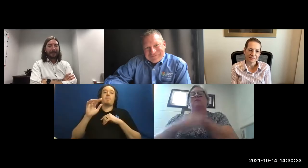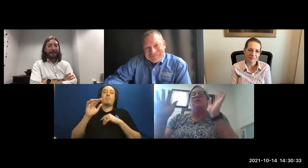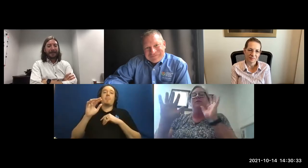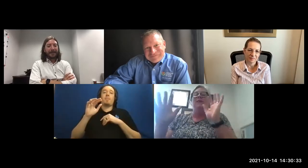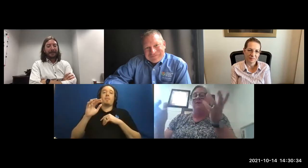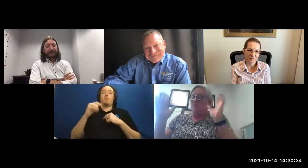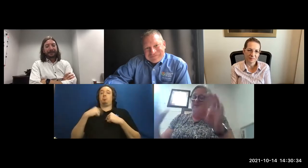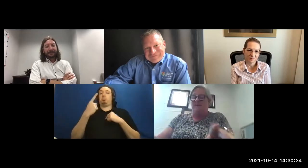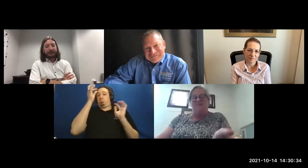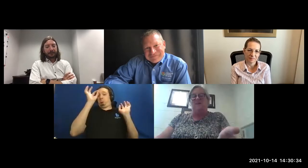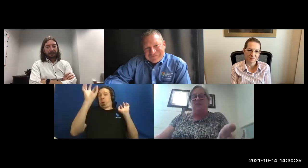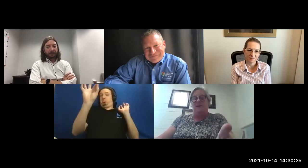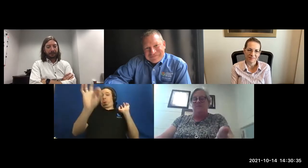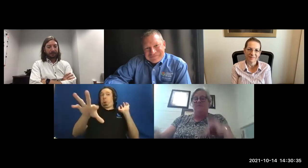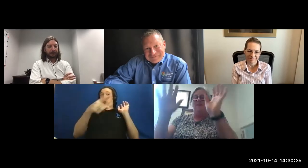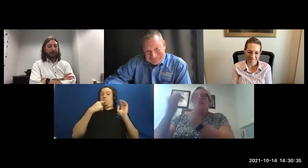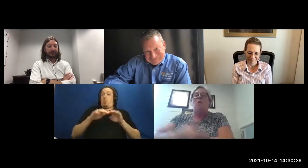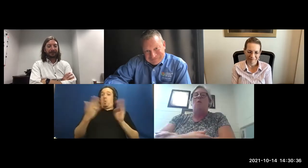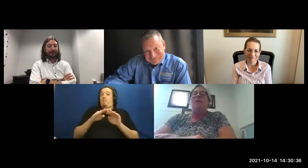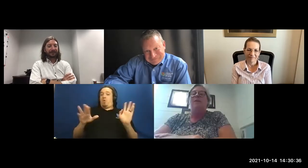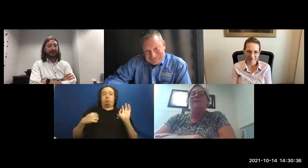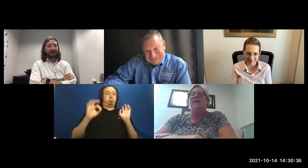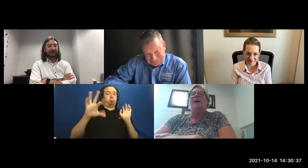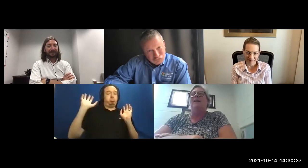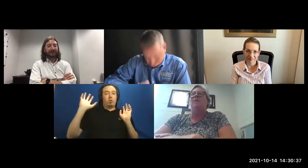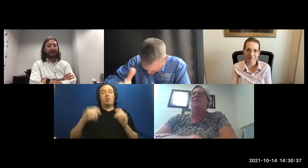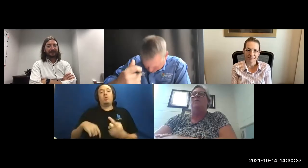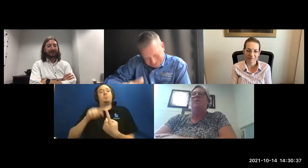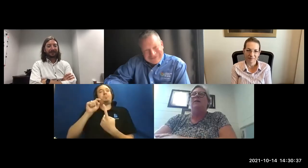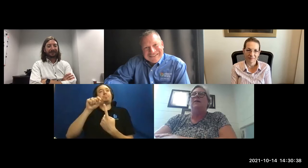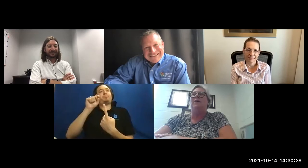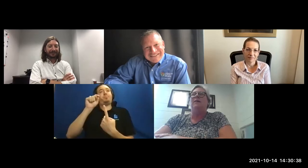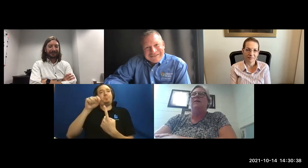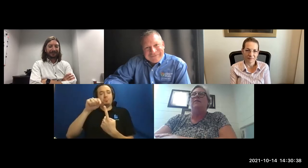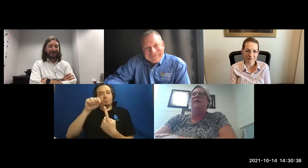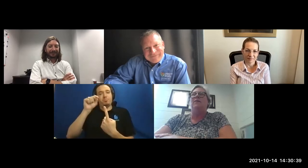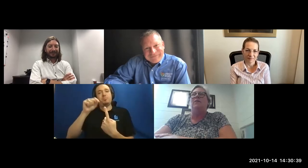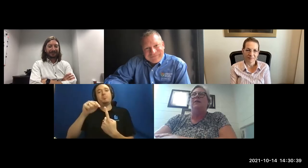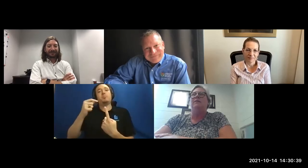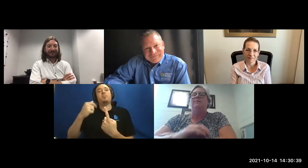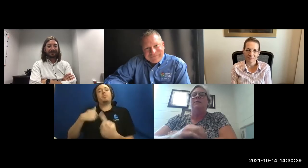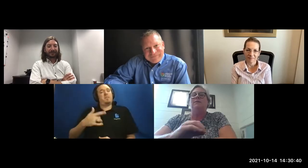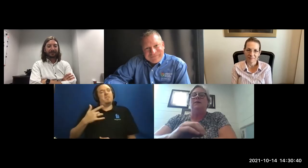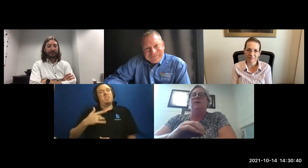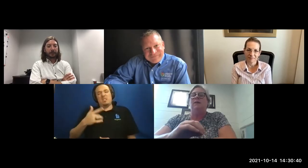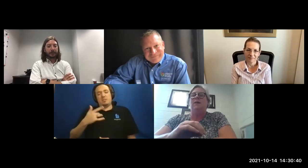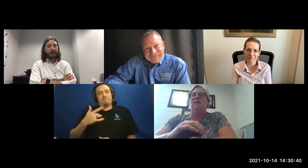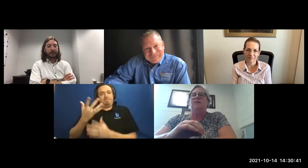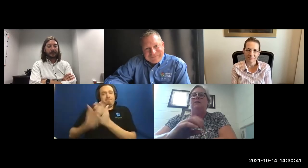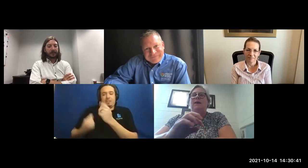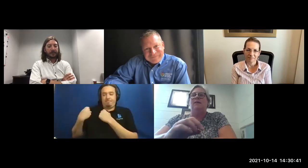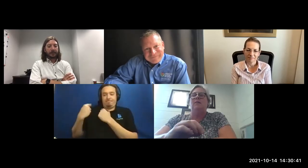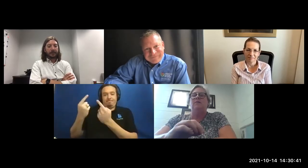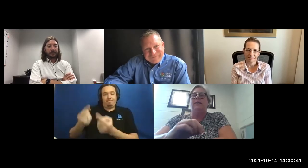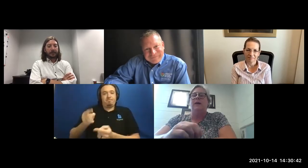I'm just throwing this out because you said so. One thing that I really feel that is missing in